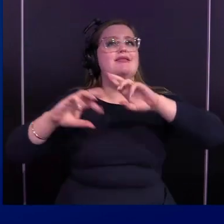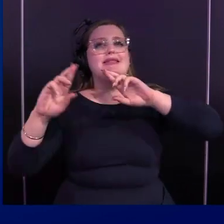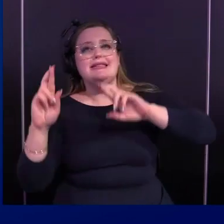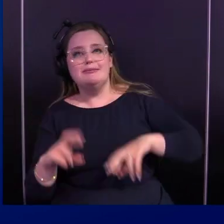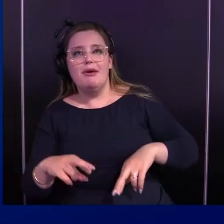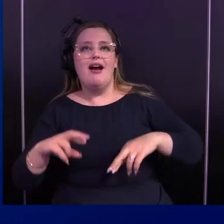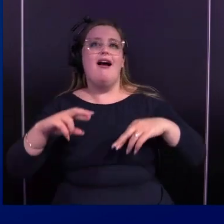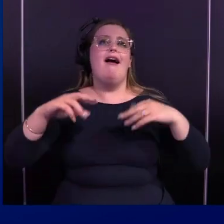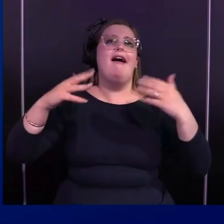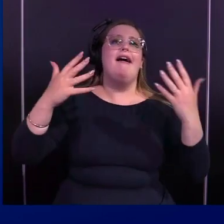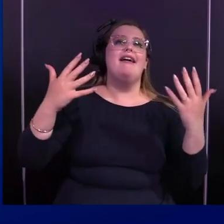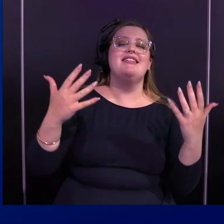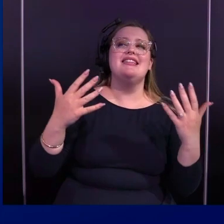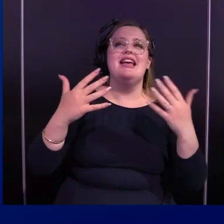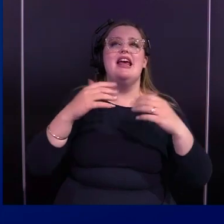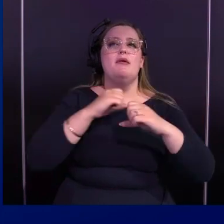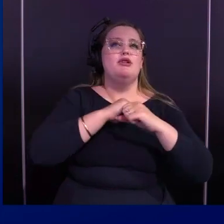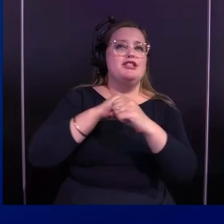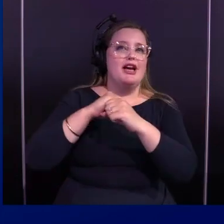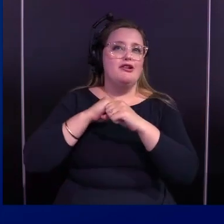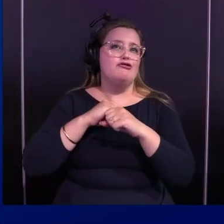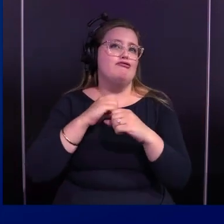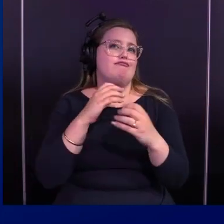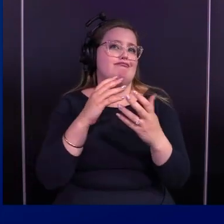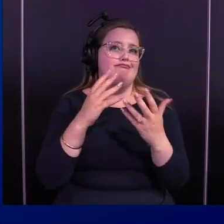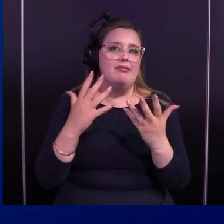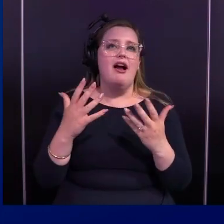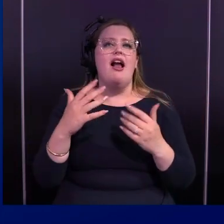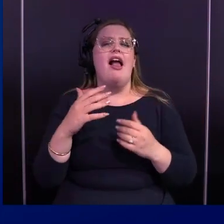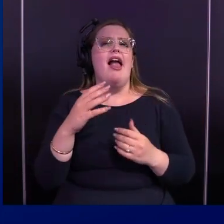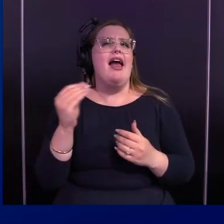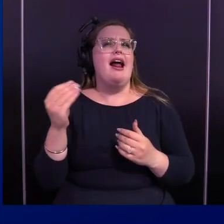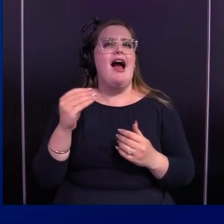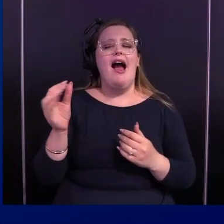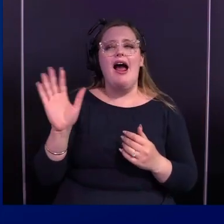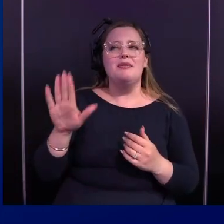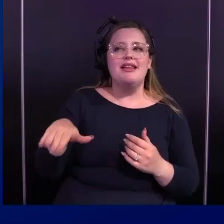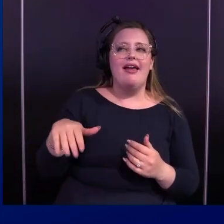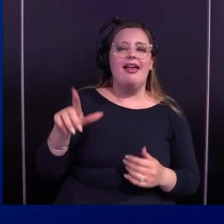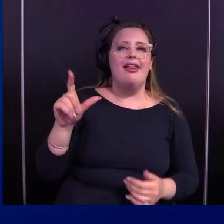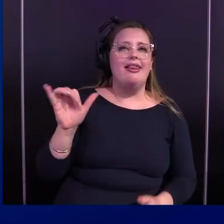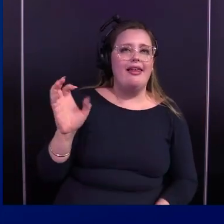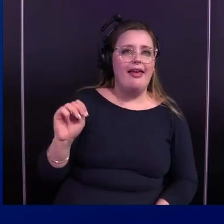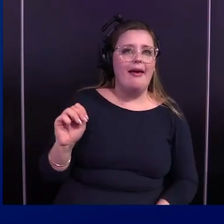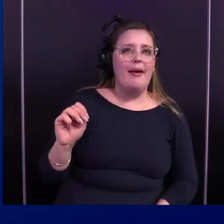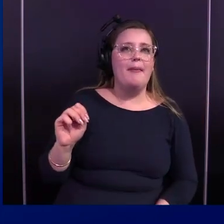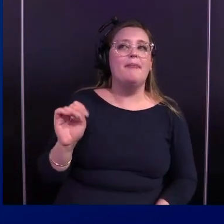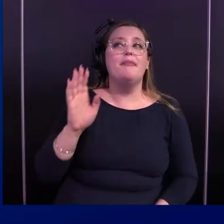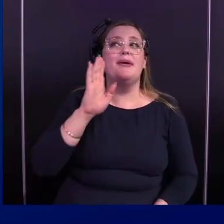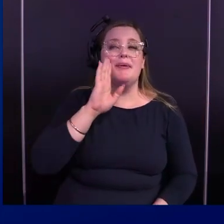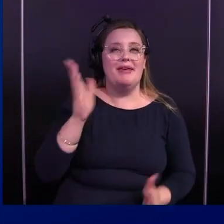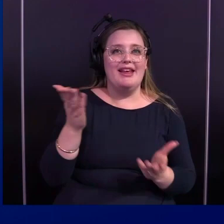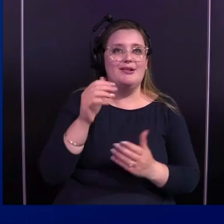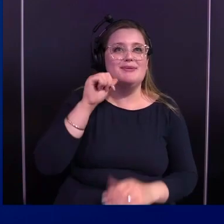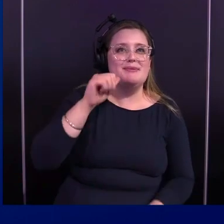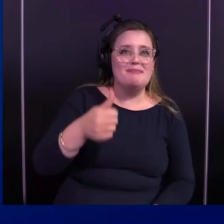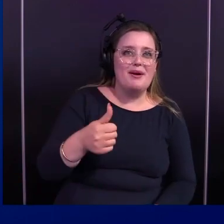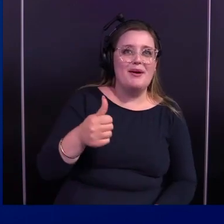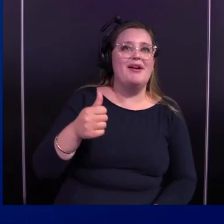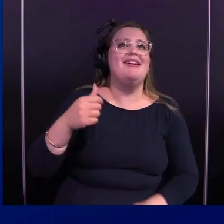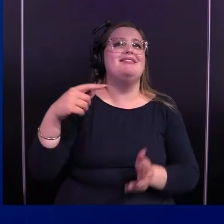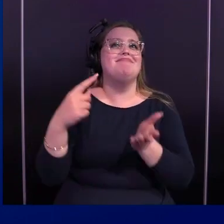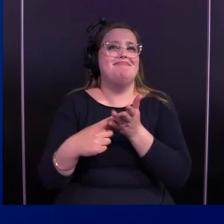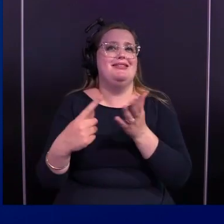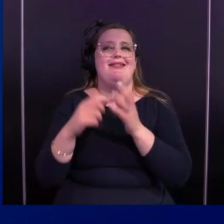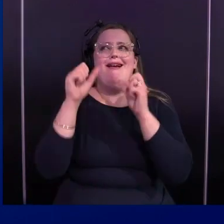infrastructure protection and security. And I was like, Liam, you're going to come on tomorrow. We're going to talk about some awesome stuff